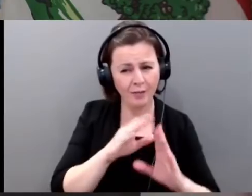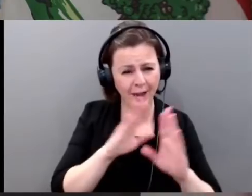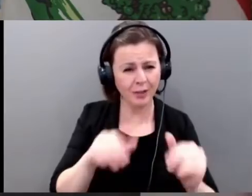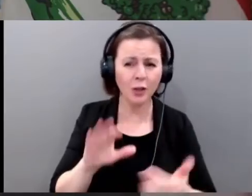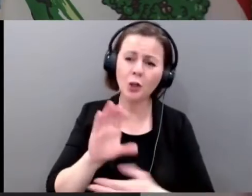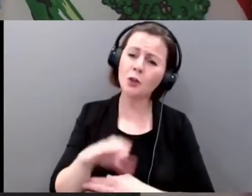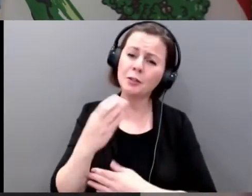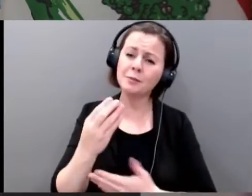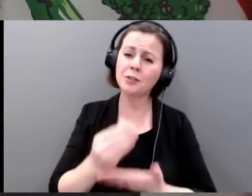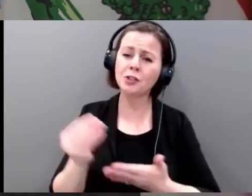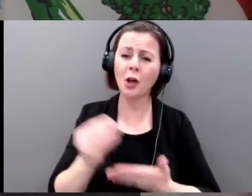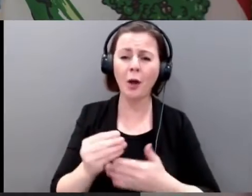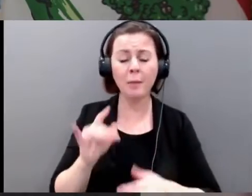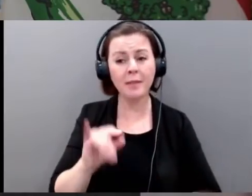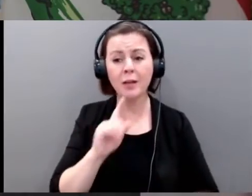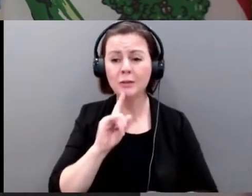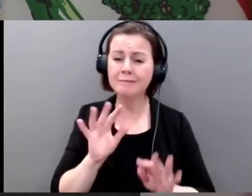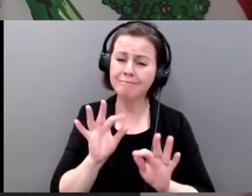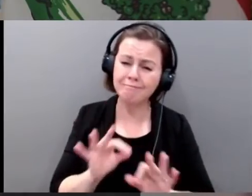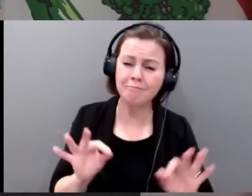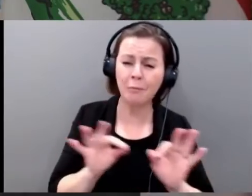considered essential enough?